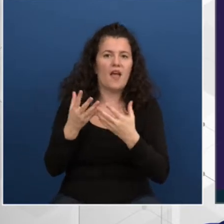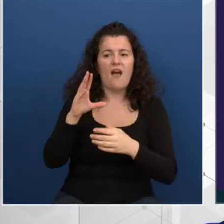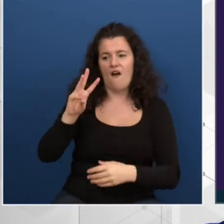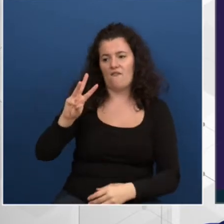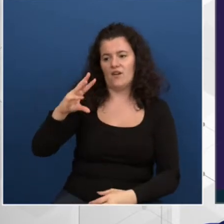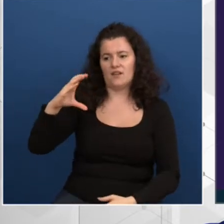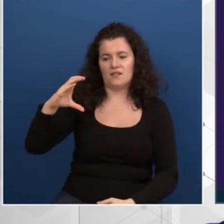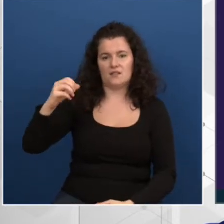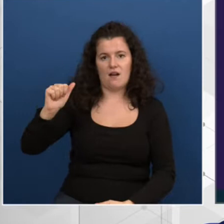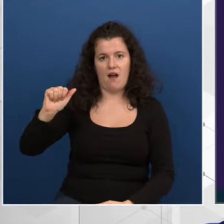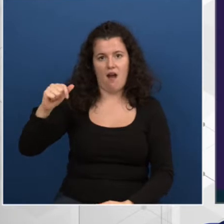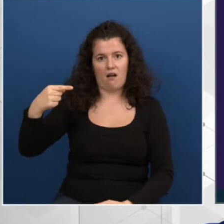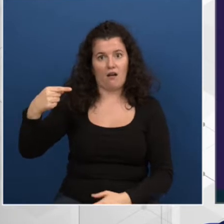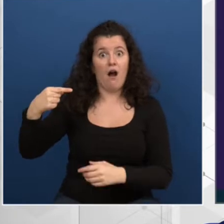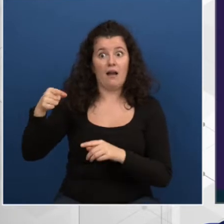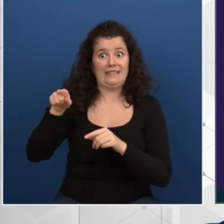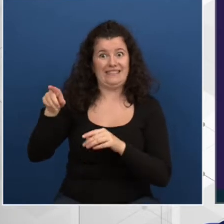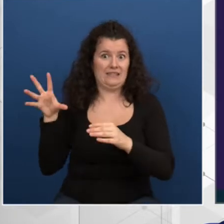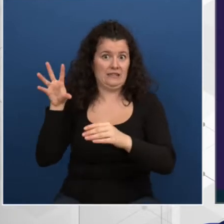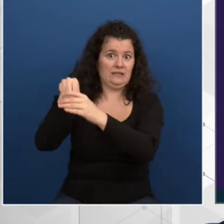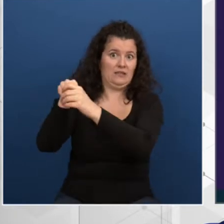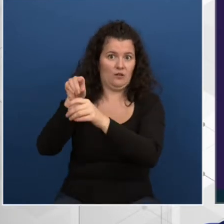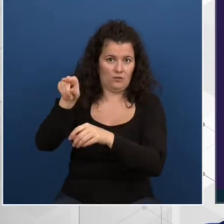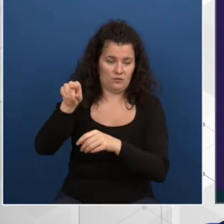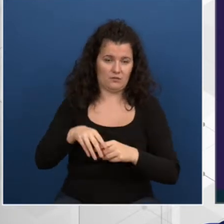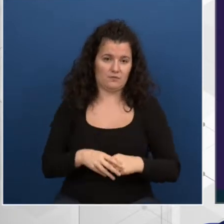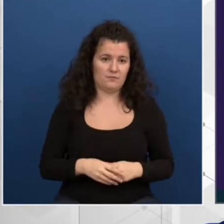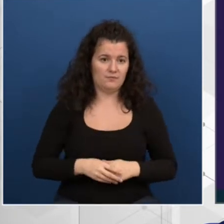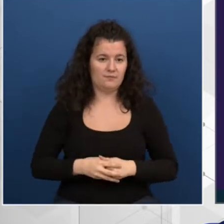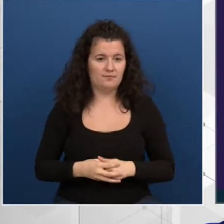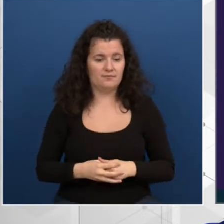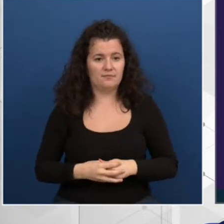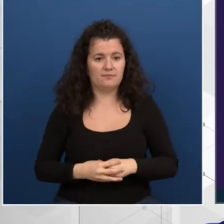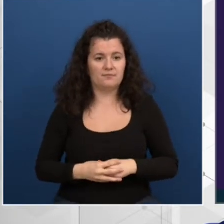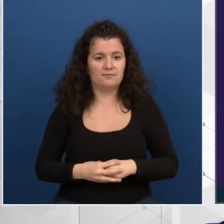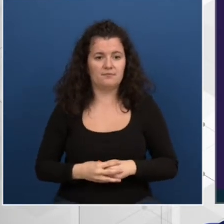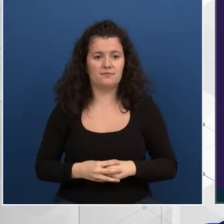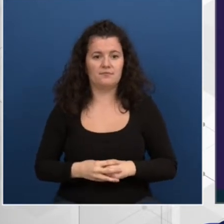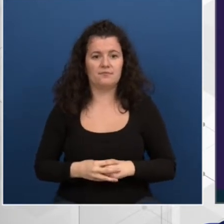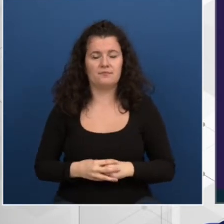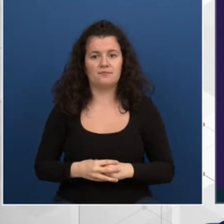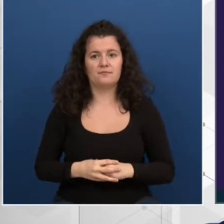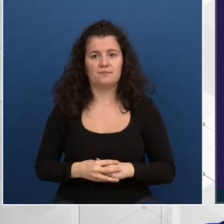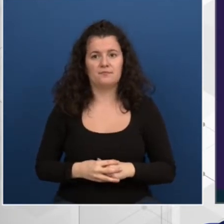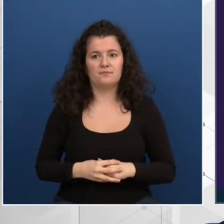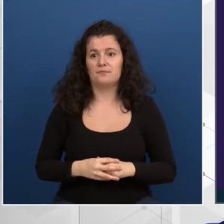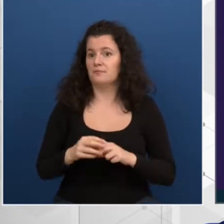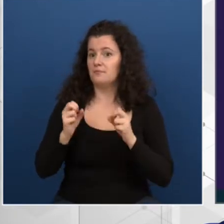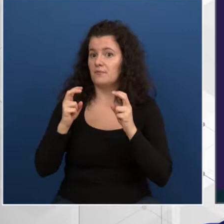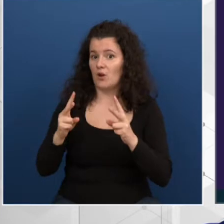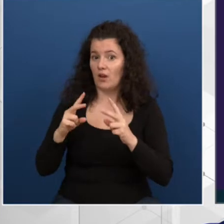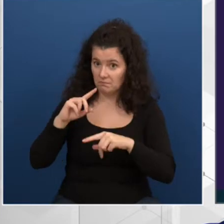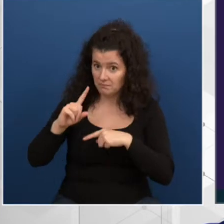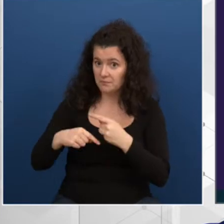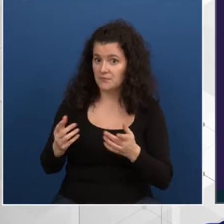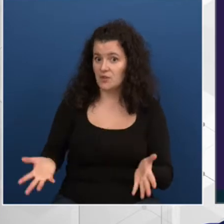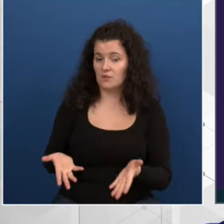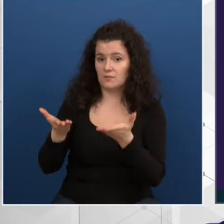these workflows are powered by Xcore. So just for fun, let's take a couple minutes. Let's run FastPass on this